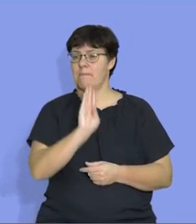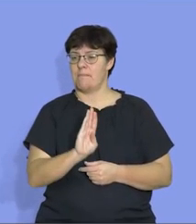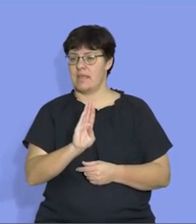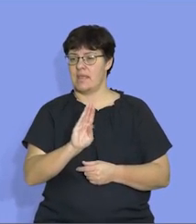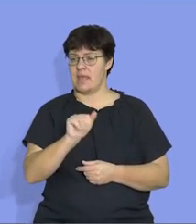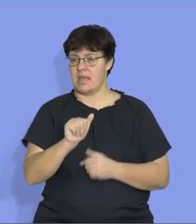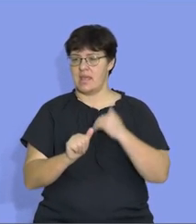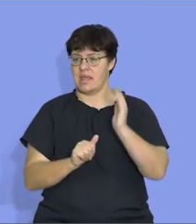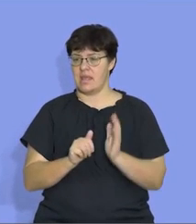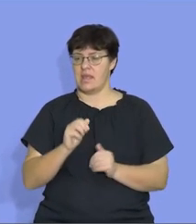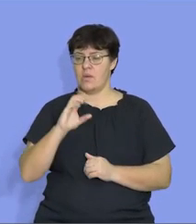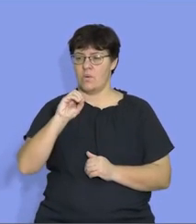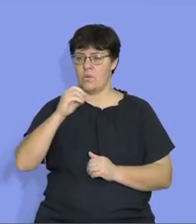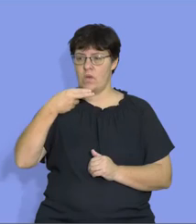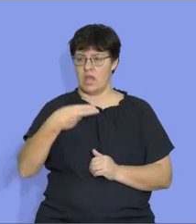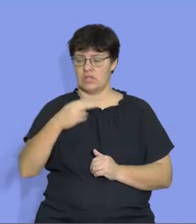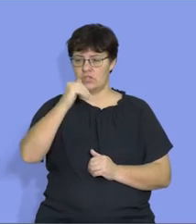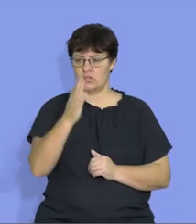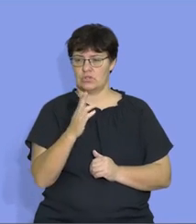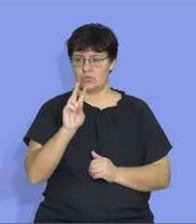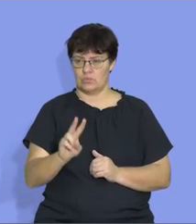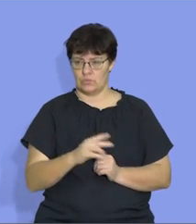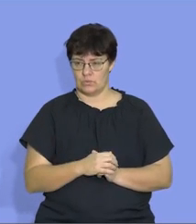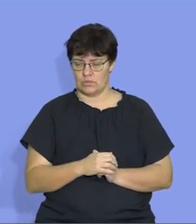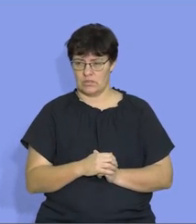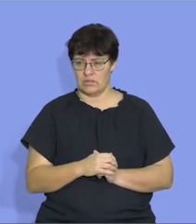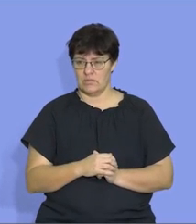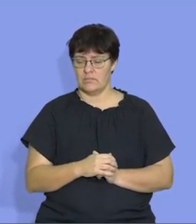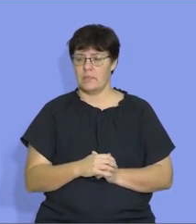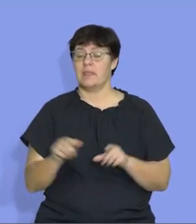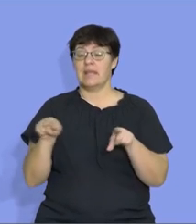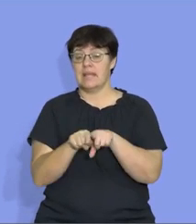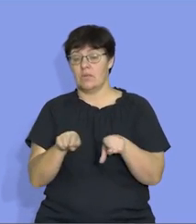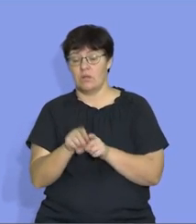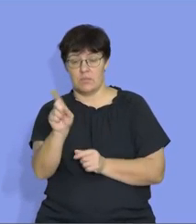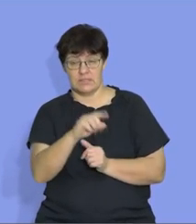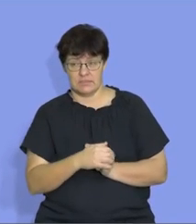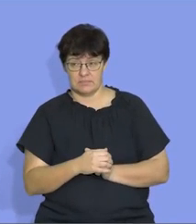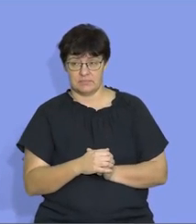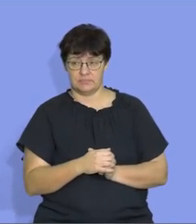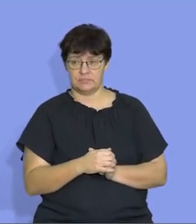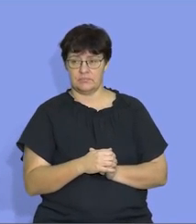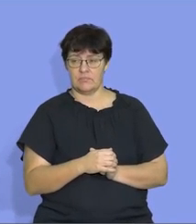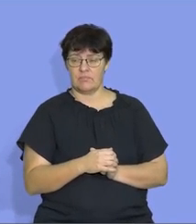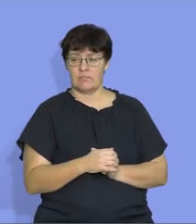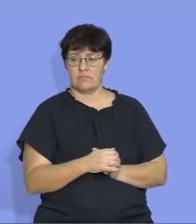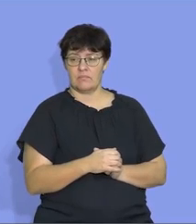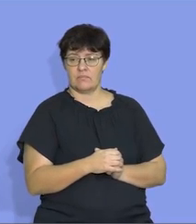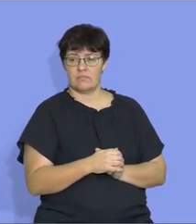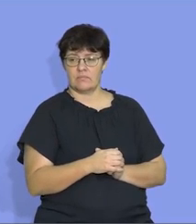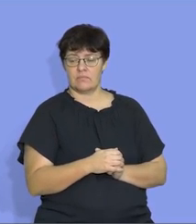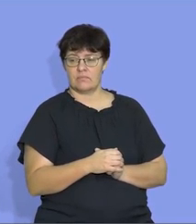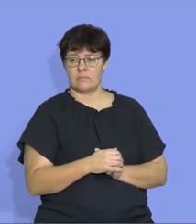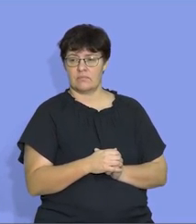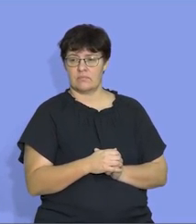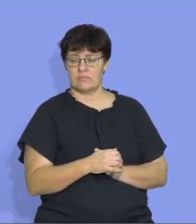right? Okay, is equals to concentration